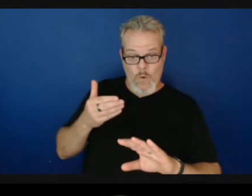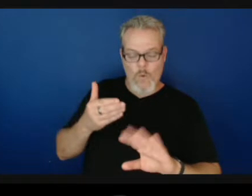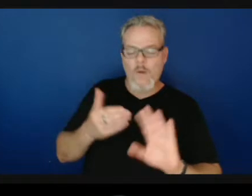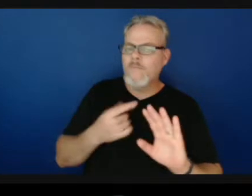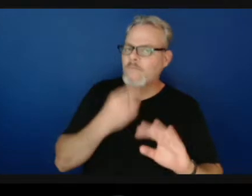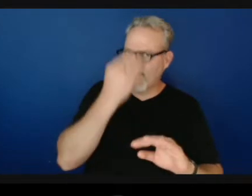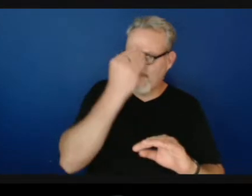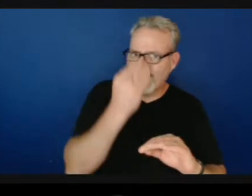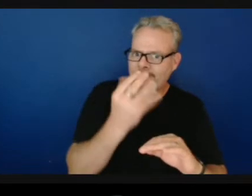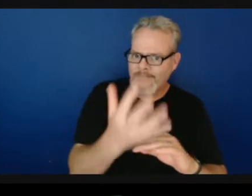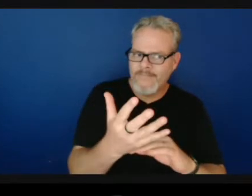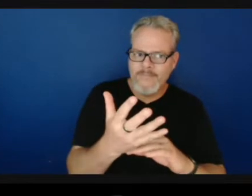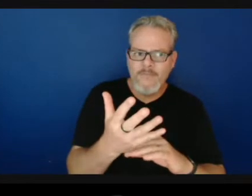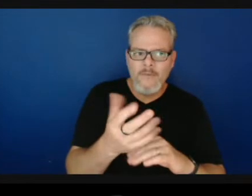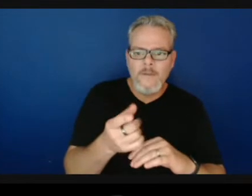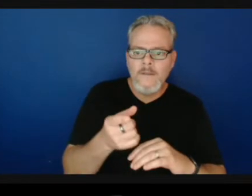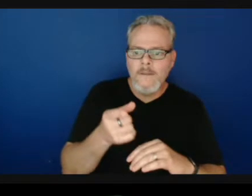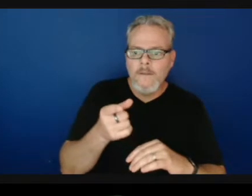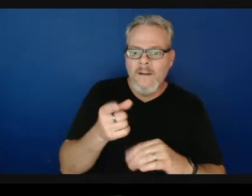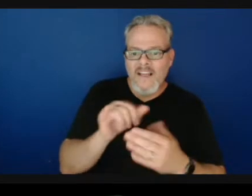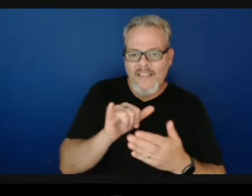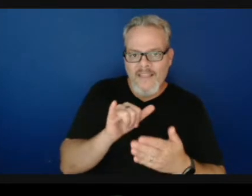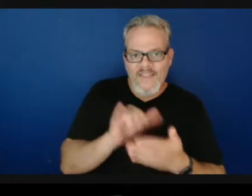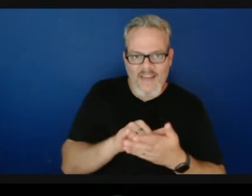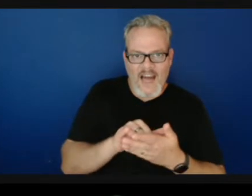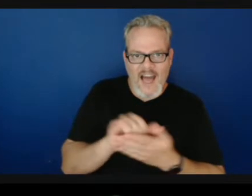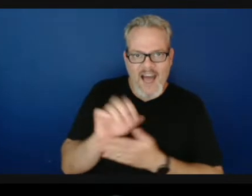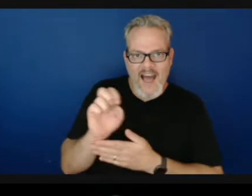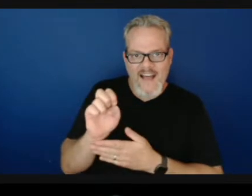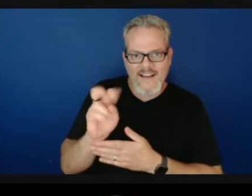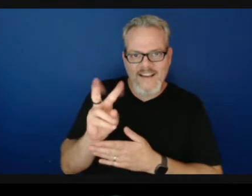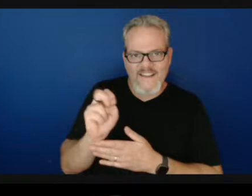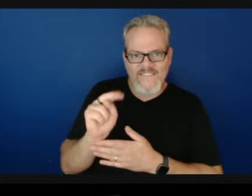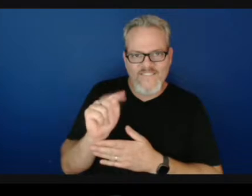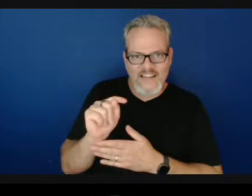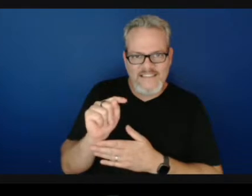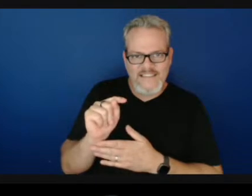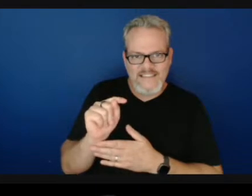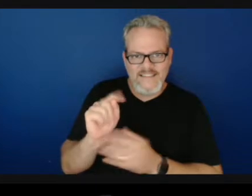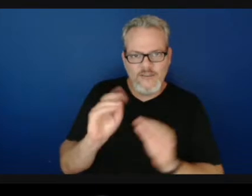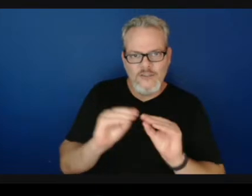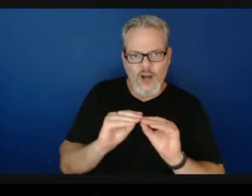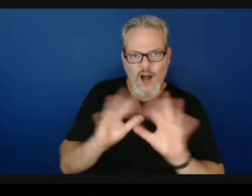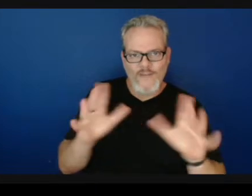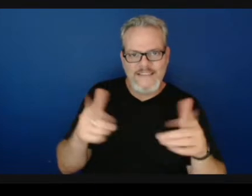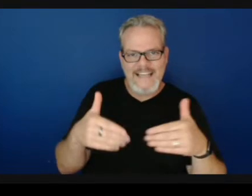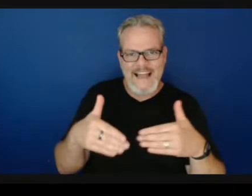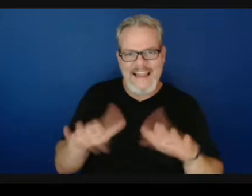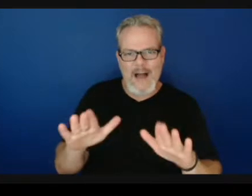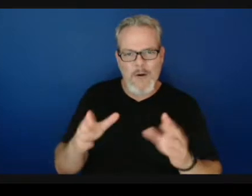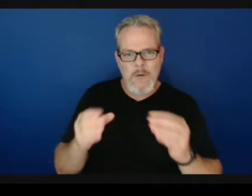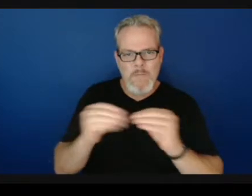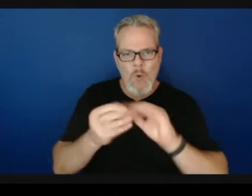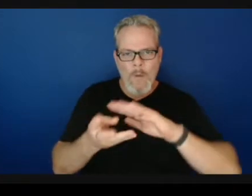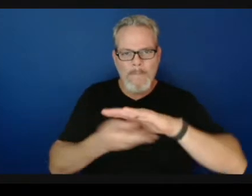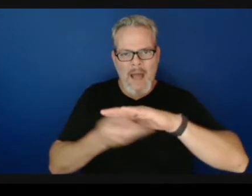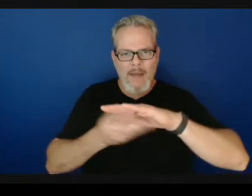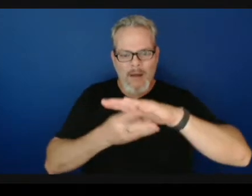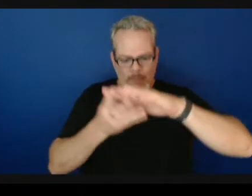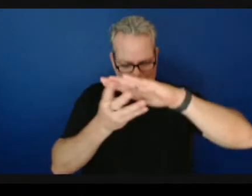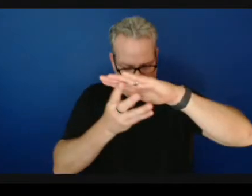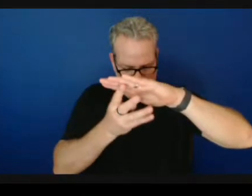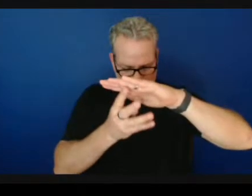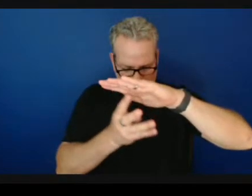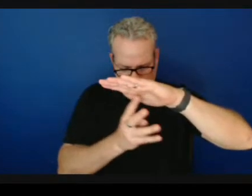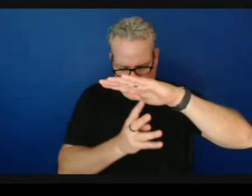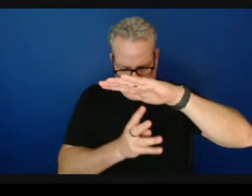that that event obviously allowed magma to move down into the lower East Rift at that point in time. So this is not quite the same thing we have